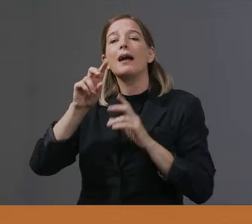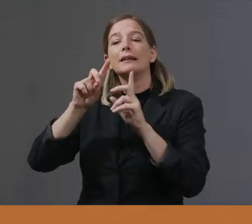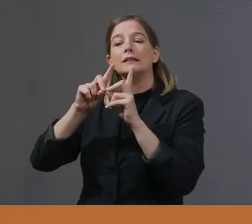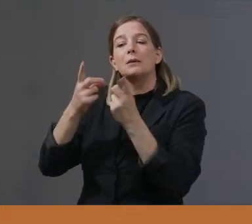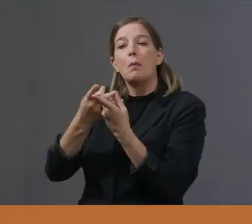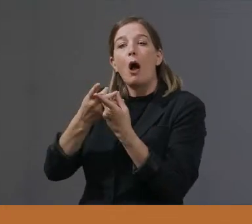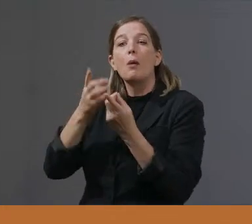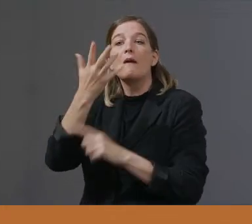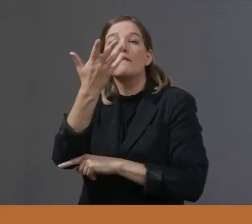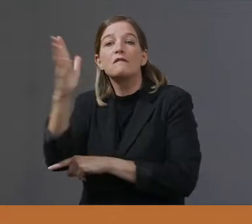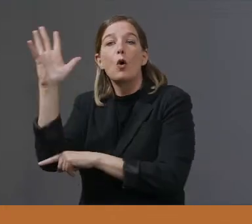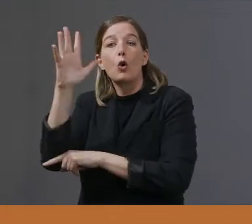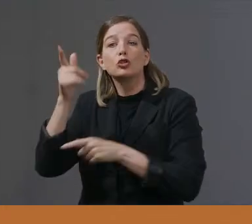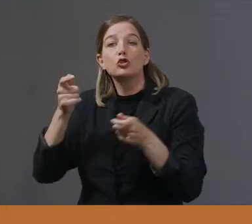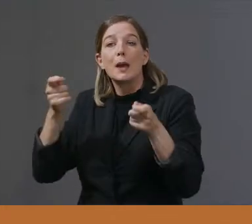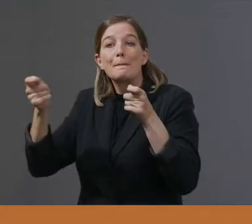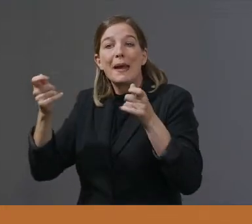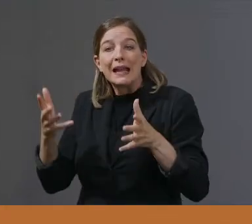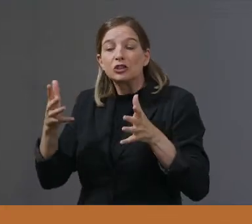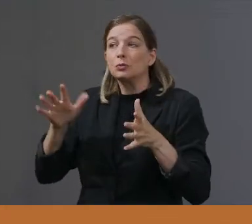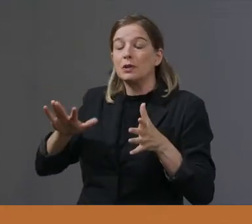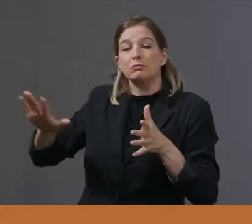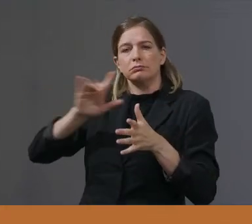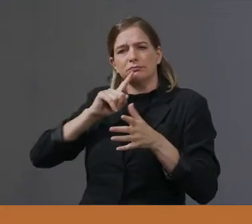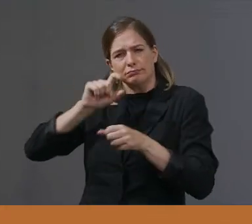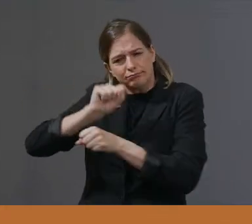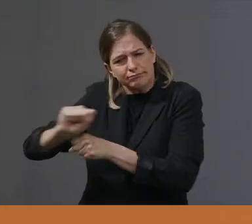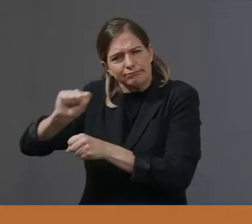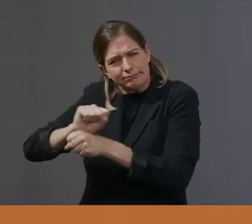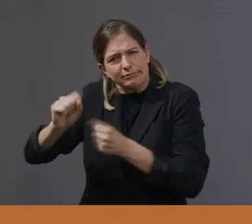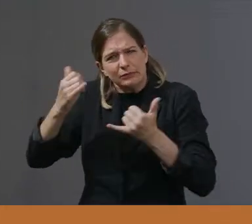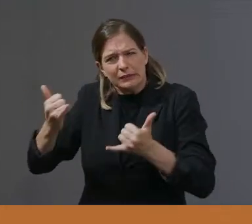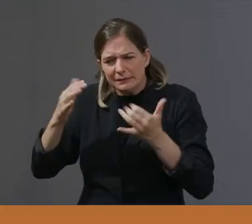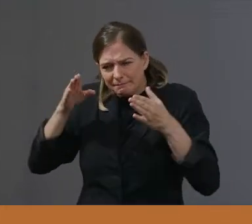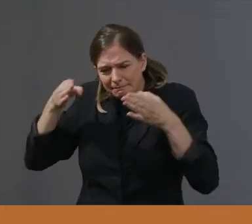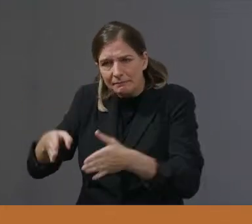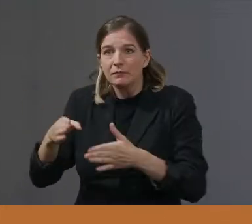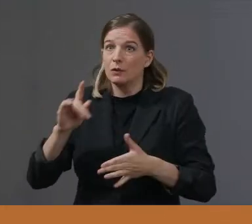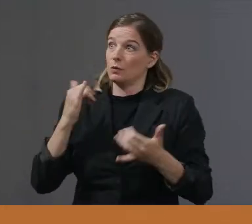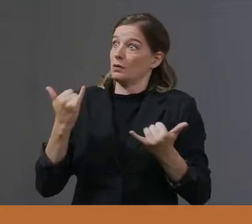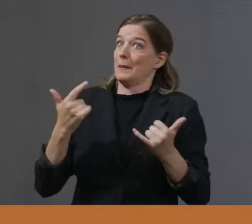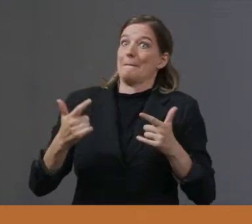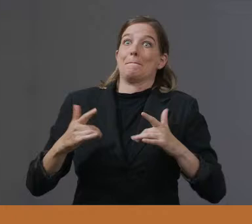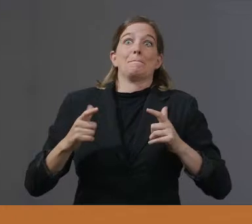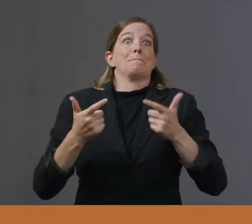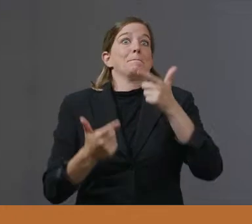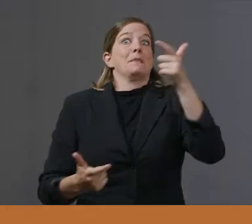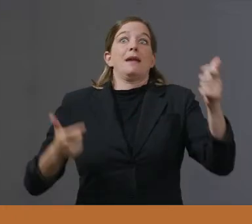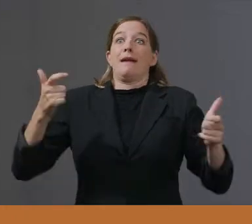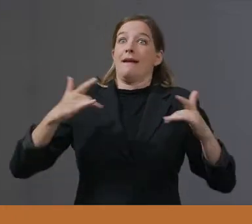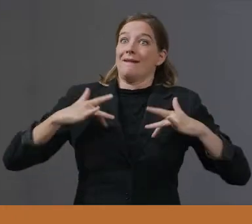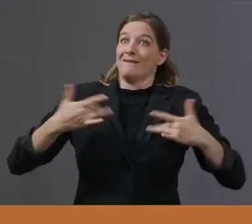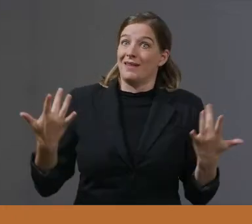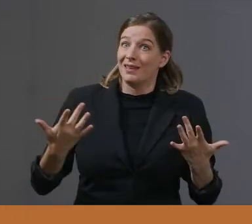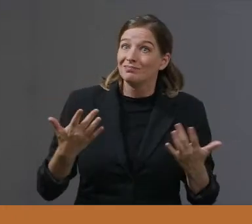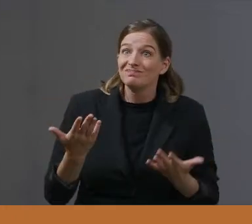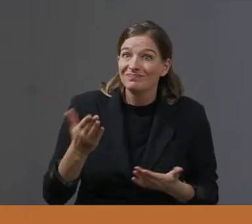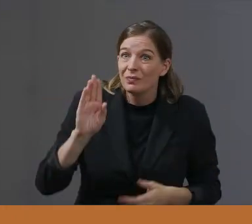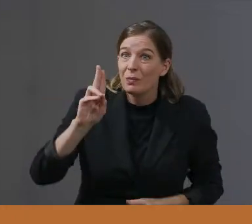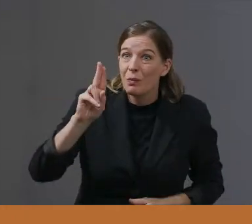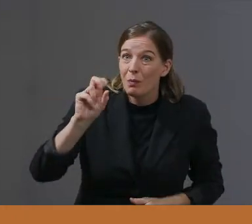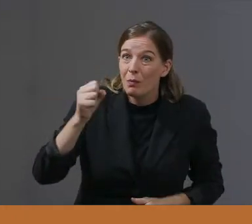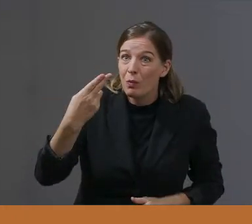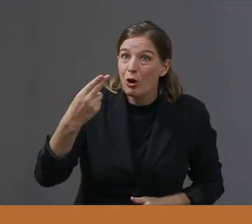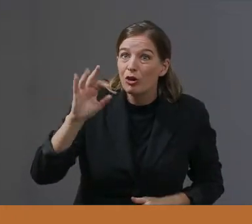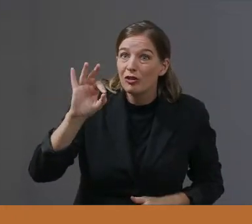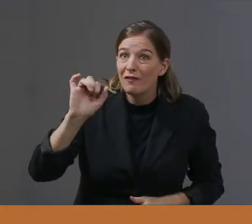Management, or U.S. Forest Service. Obviously, the biggest of those three events right now involves the bushfire out in